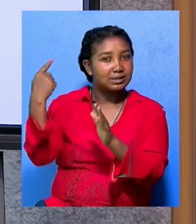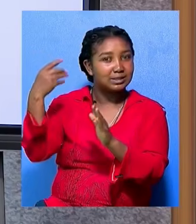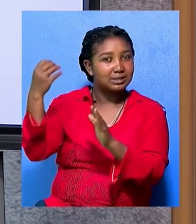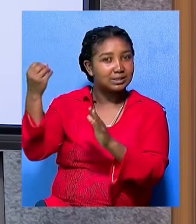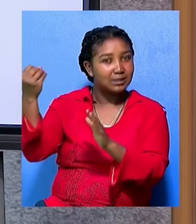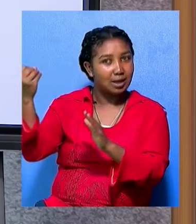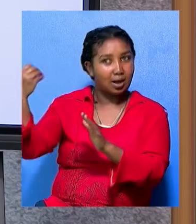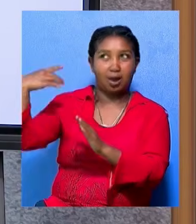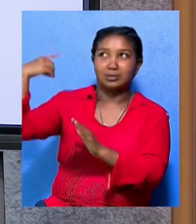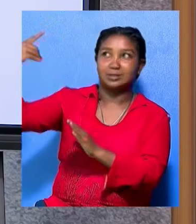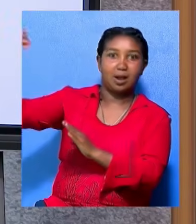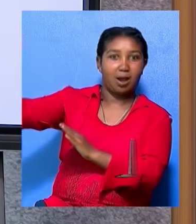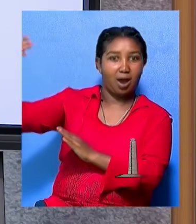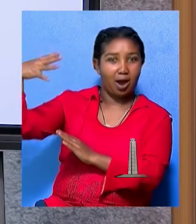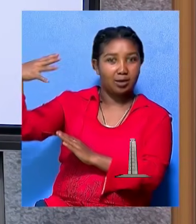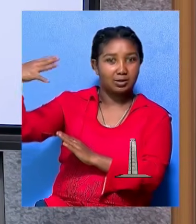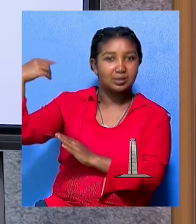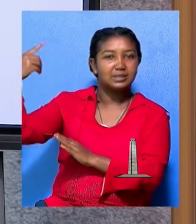sunlight,